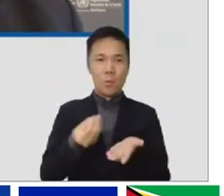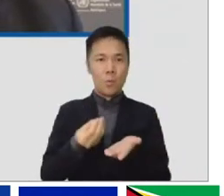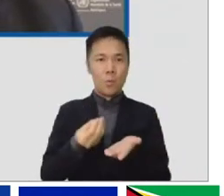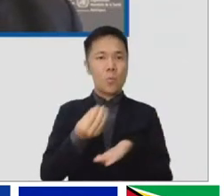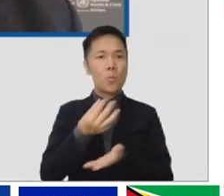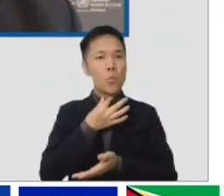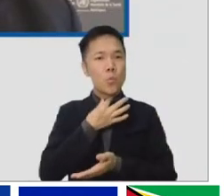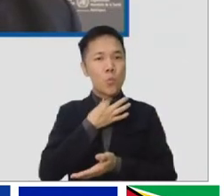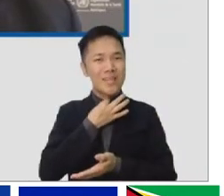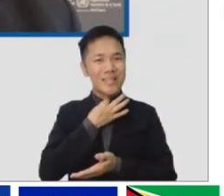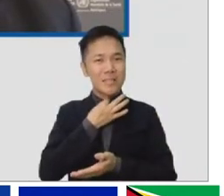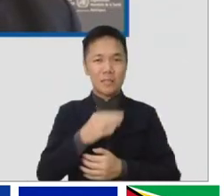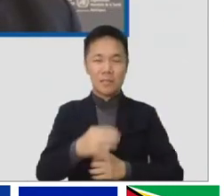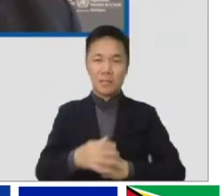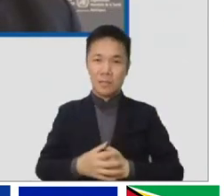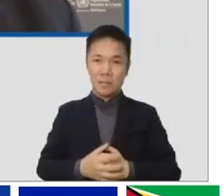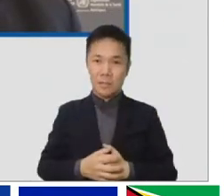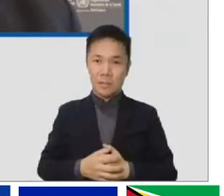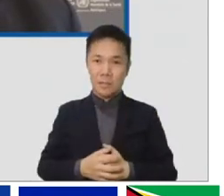Gracias.